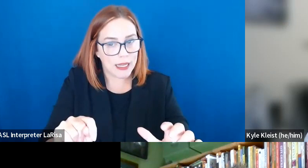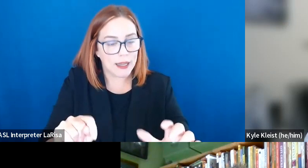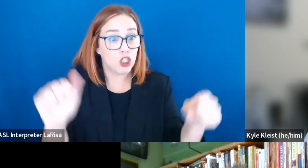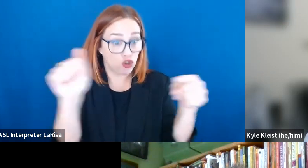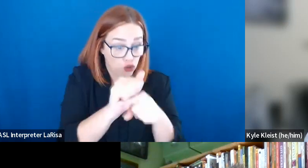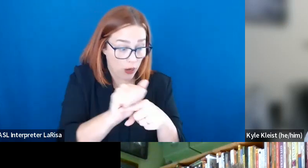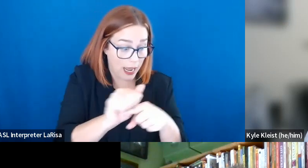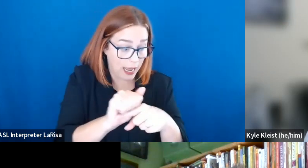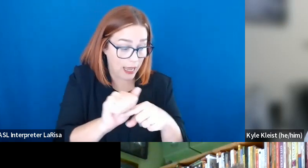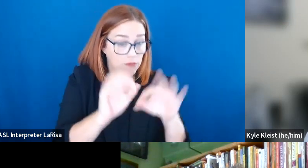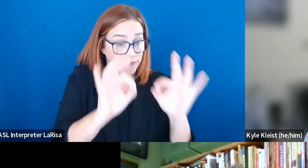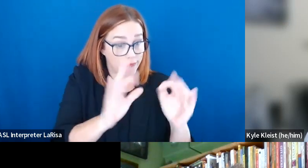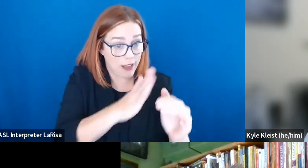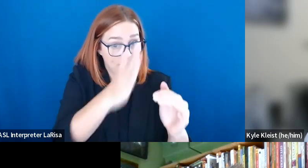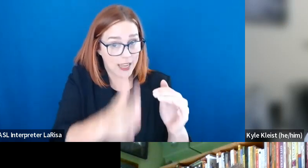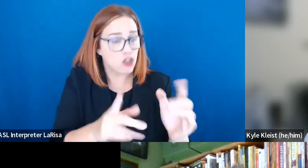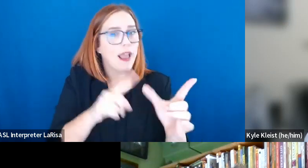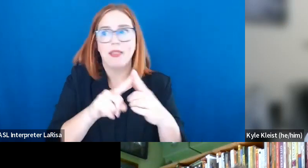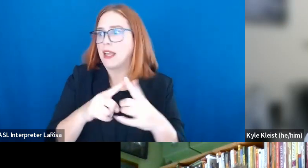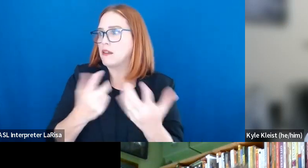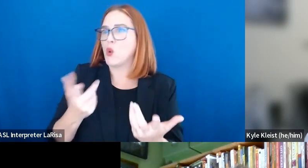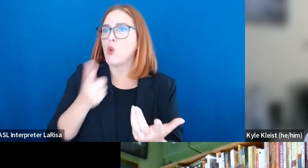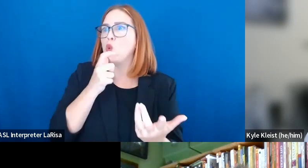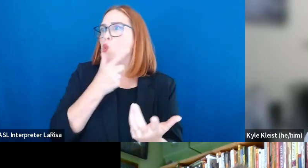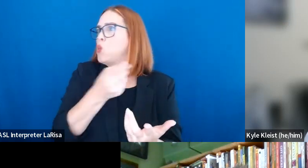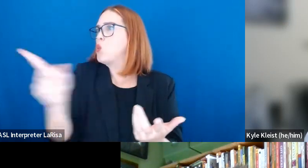it. And I didn't have anybody to match them up with,